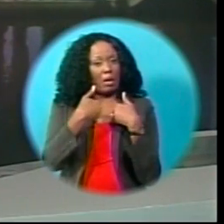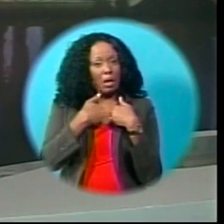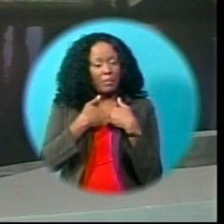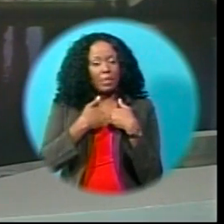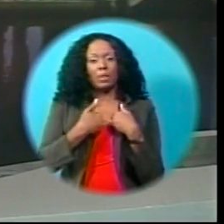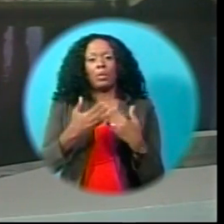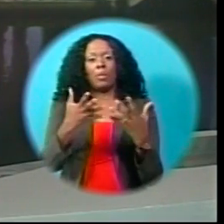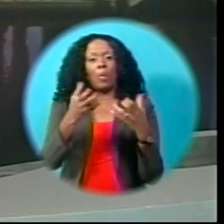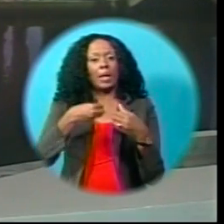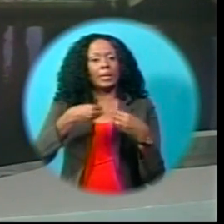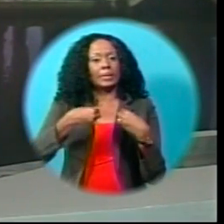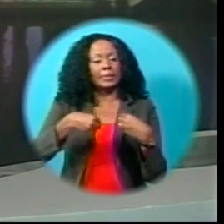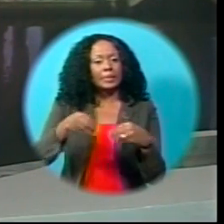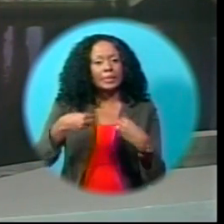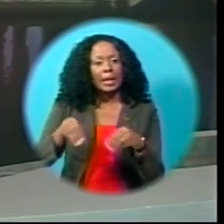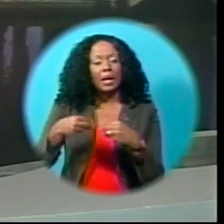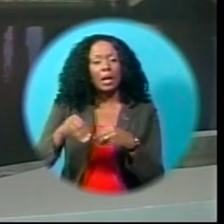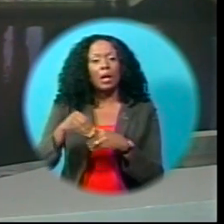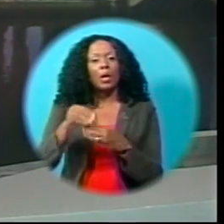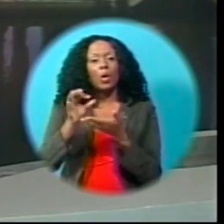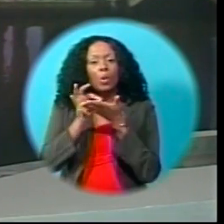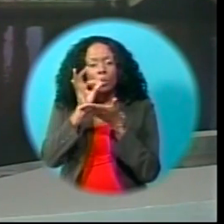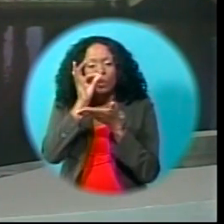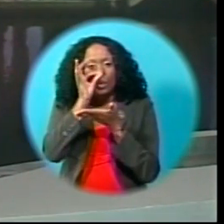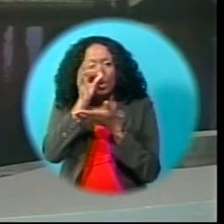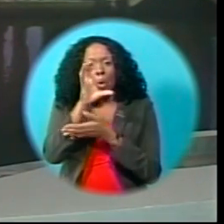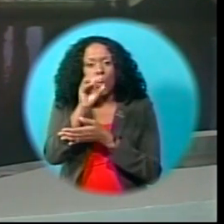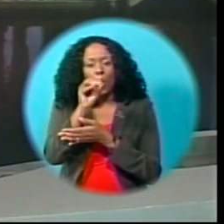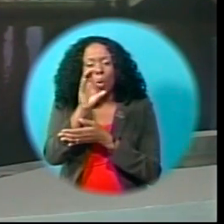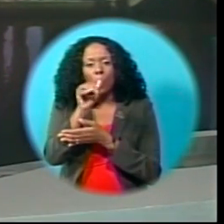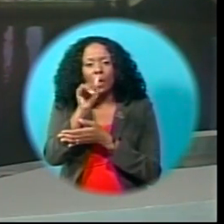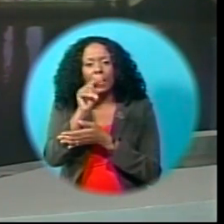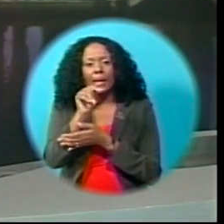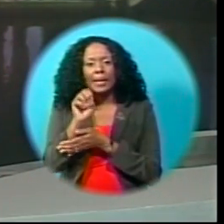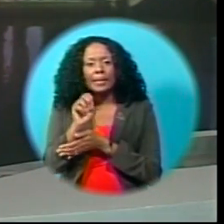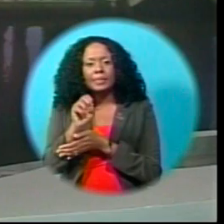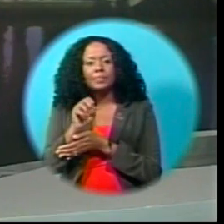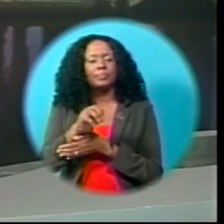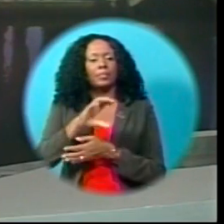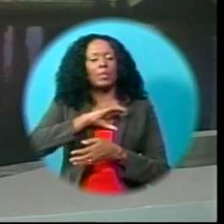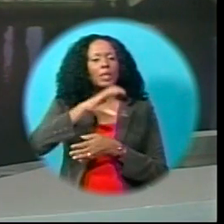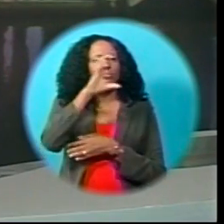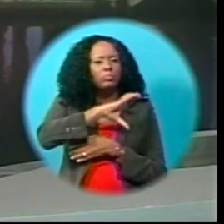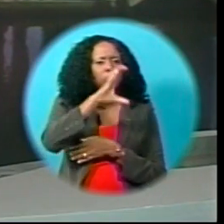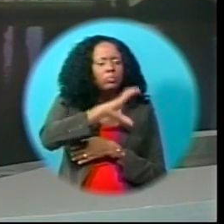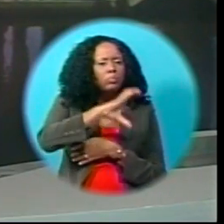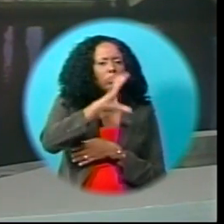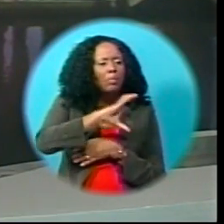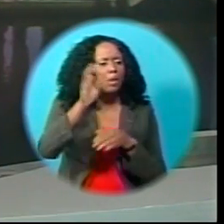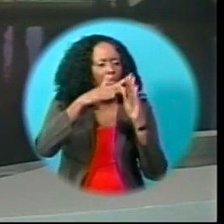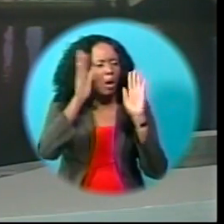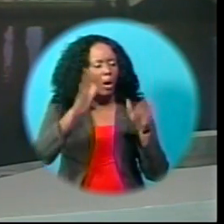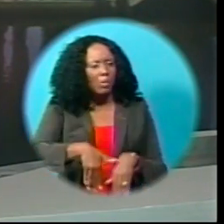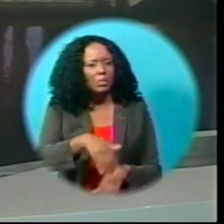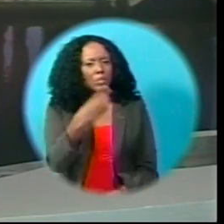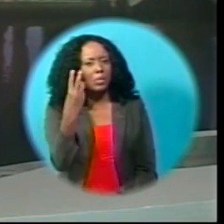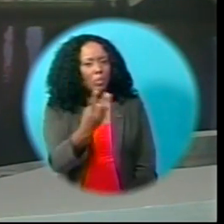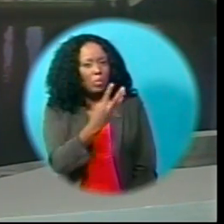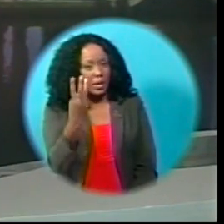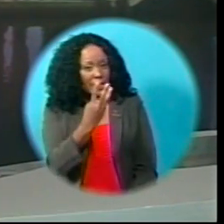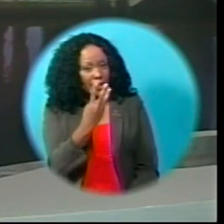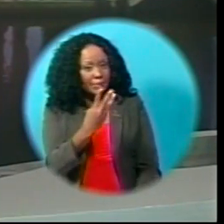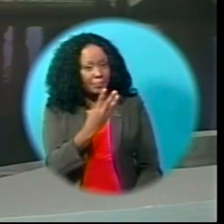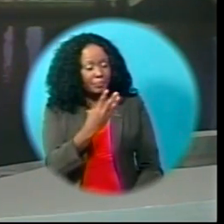intent to supply, and trafficking cocaine. The charges stemmed from a search warrant which was executed at premises occupied by Thompson